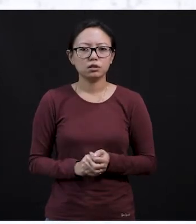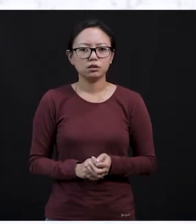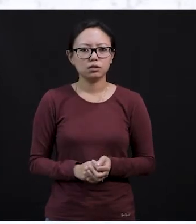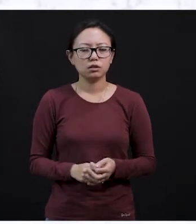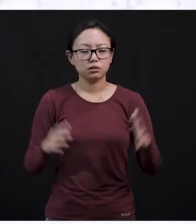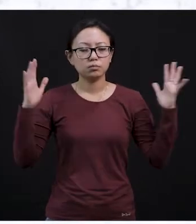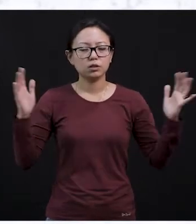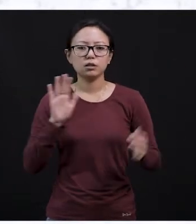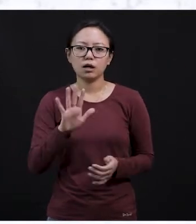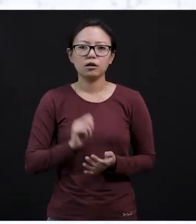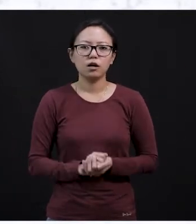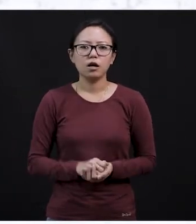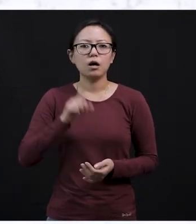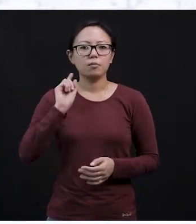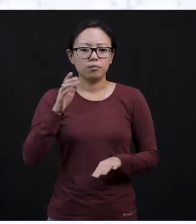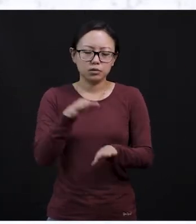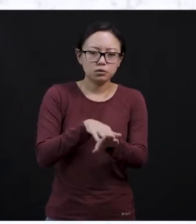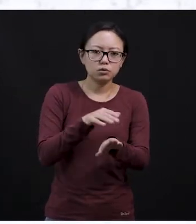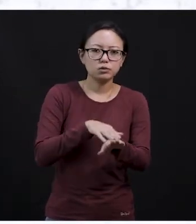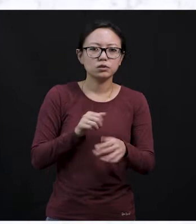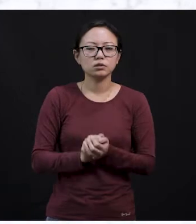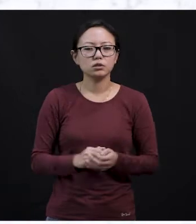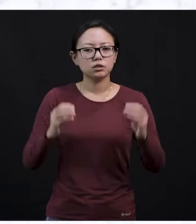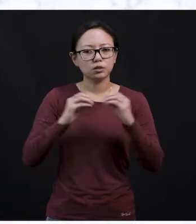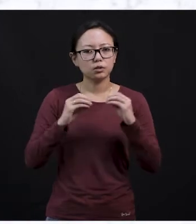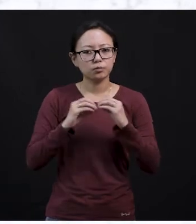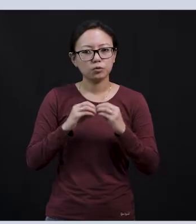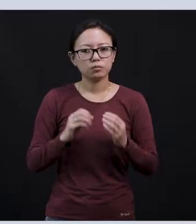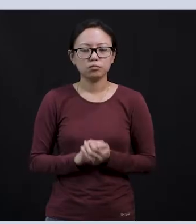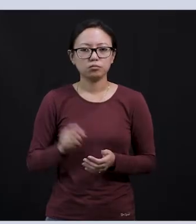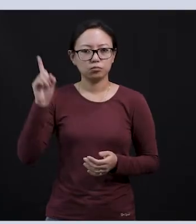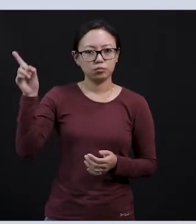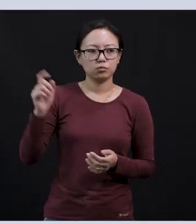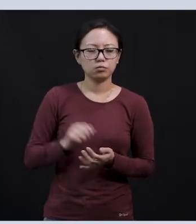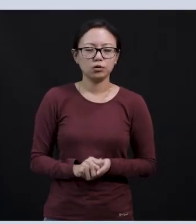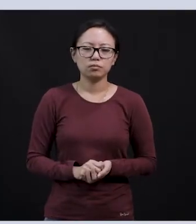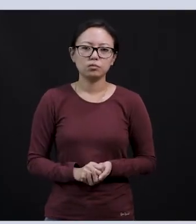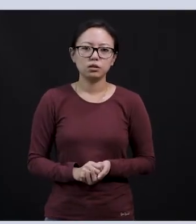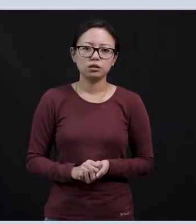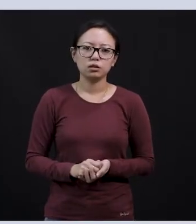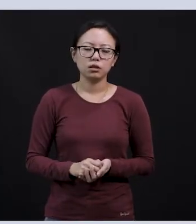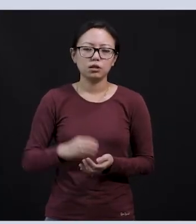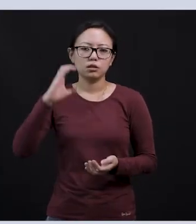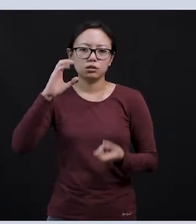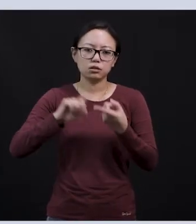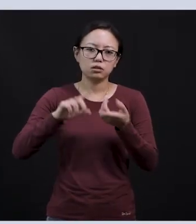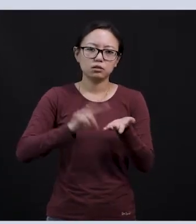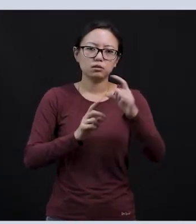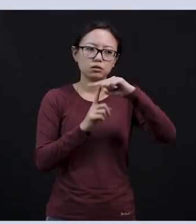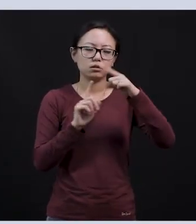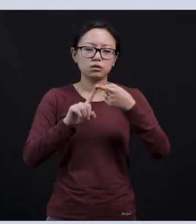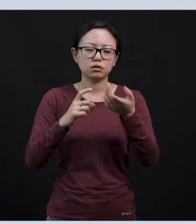trade capital, and that's how from Surat, Bombay was the center now. These are the chols that you